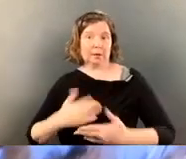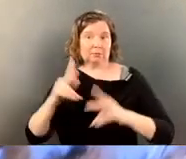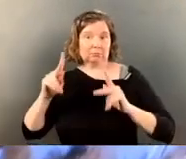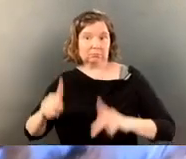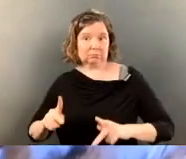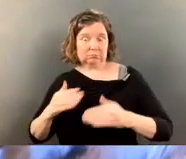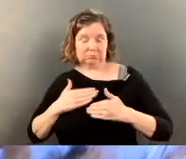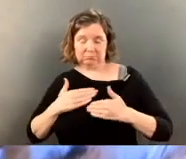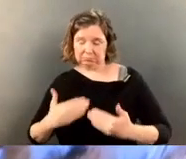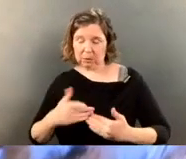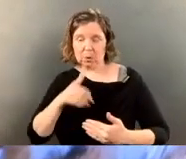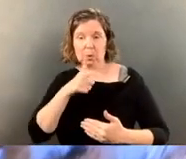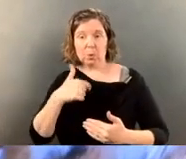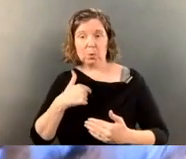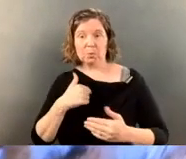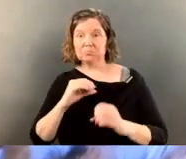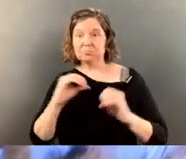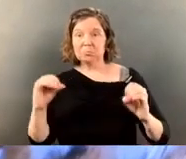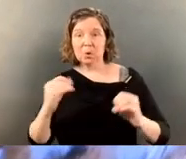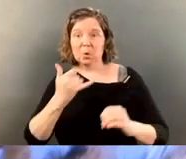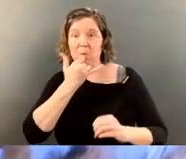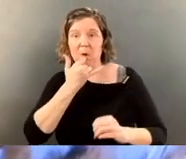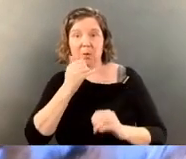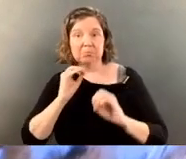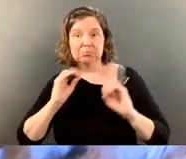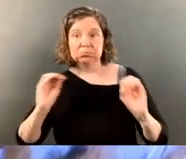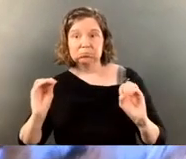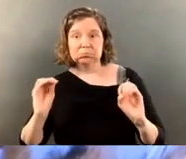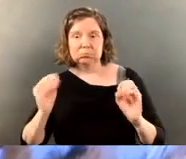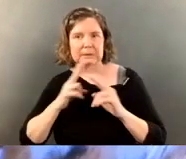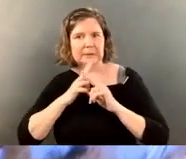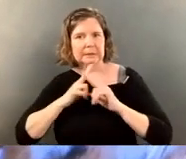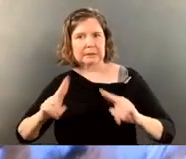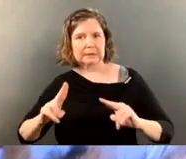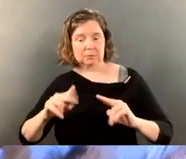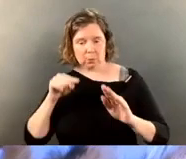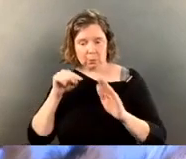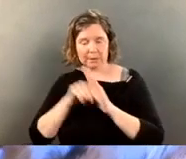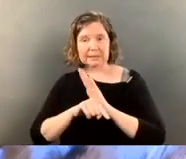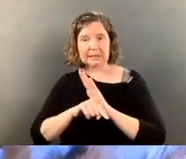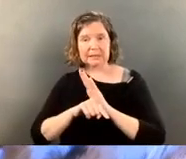victim who had committed no treachery was killed in a